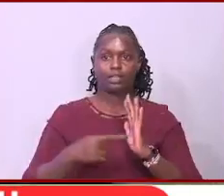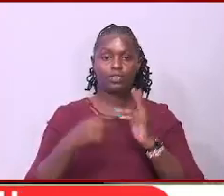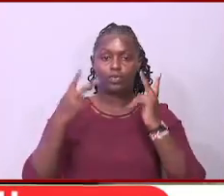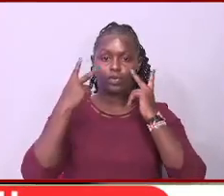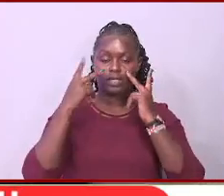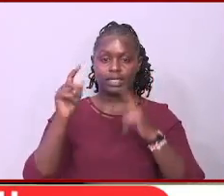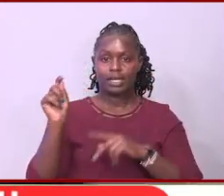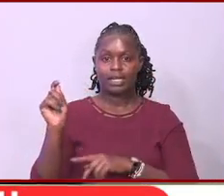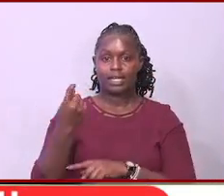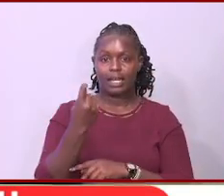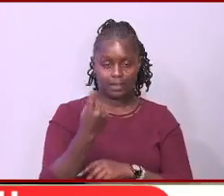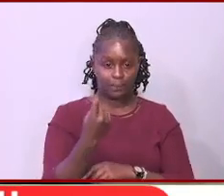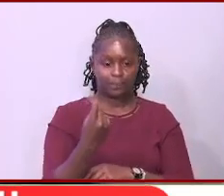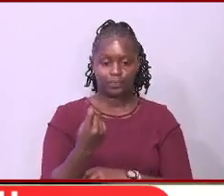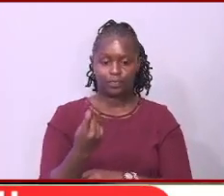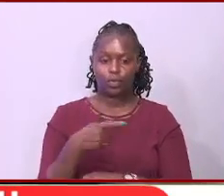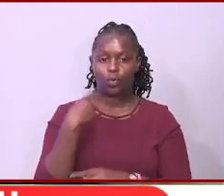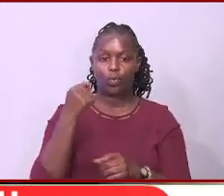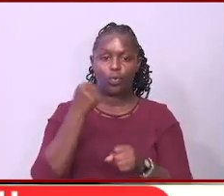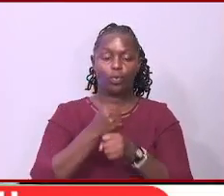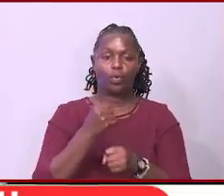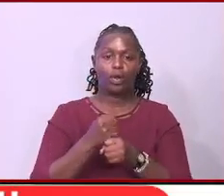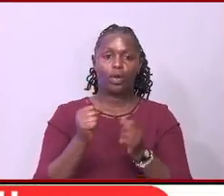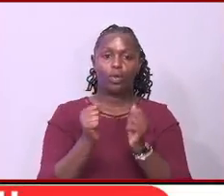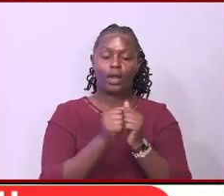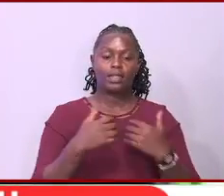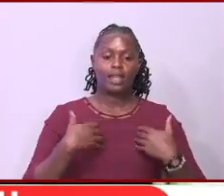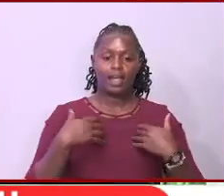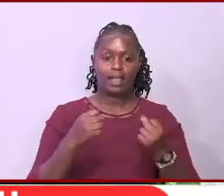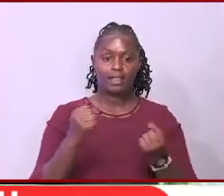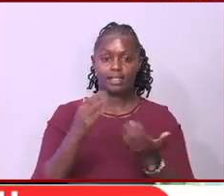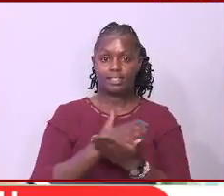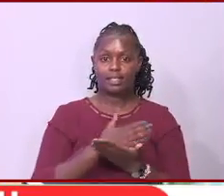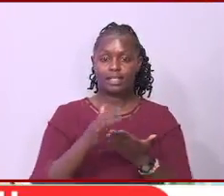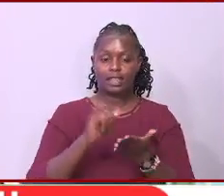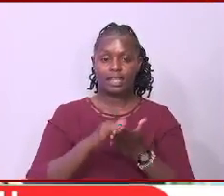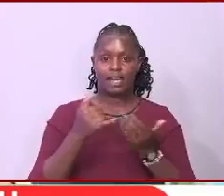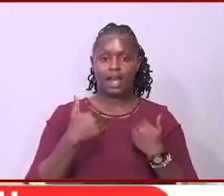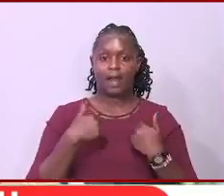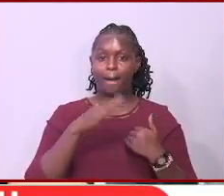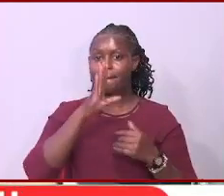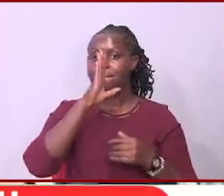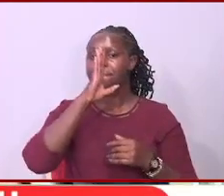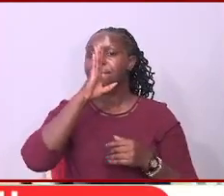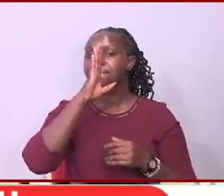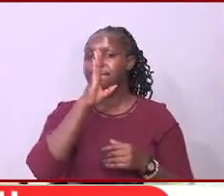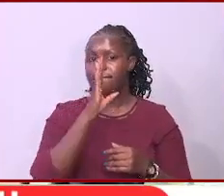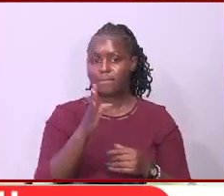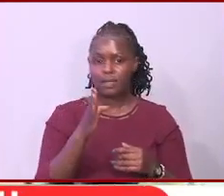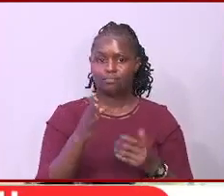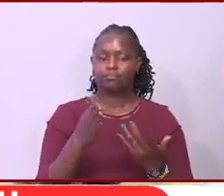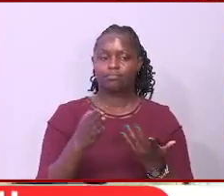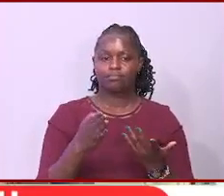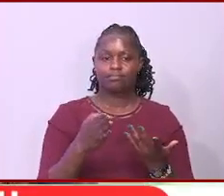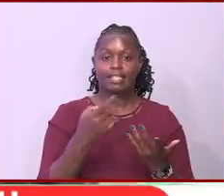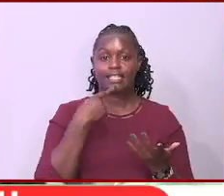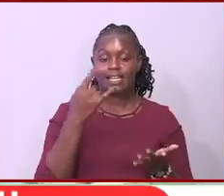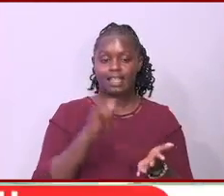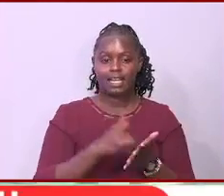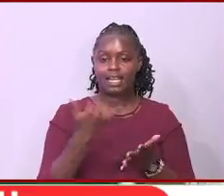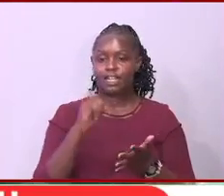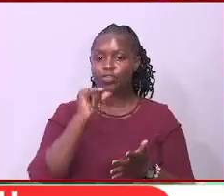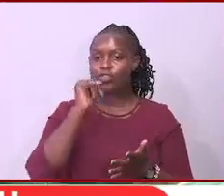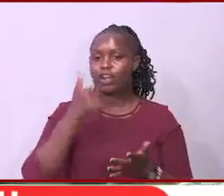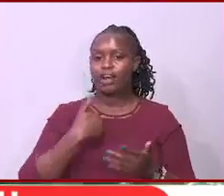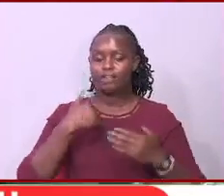export nurses who will work in the health sector in Austria that has been marred by a shortage of nurses, while creating employment